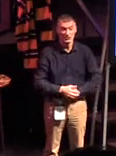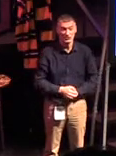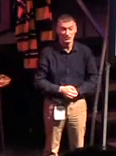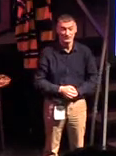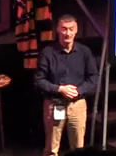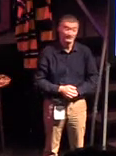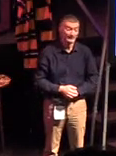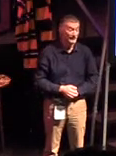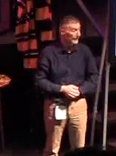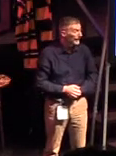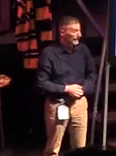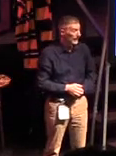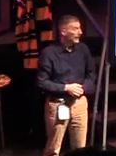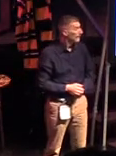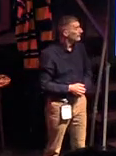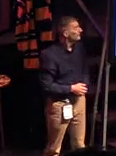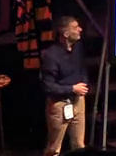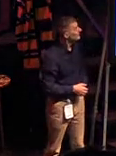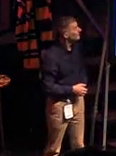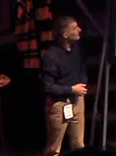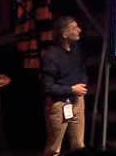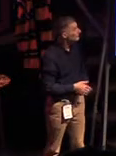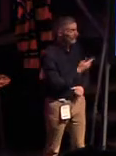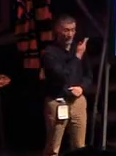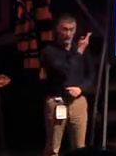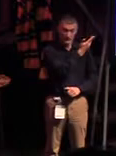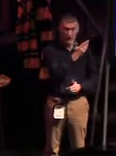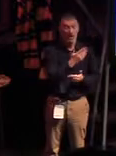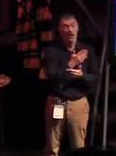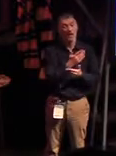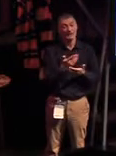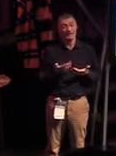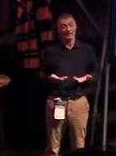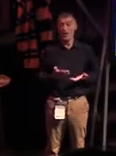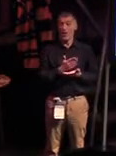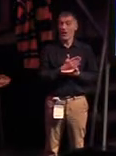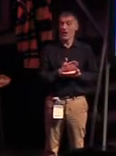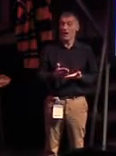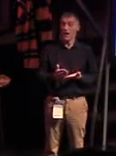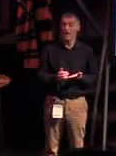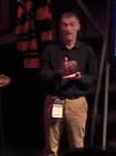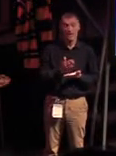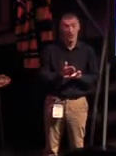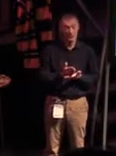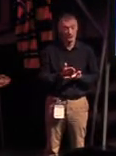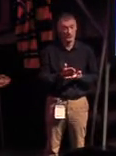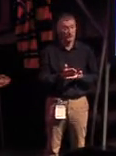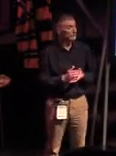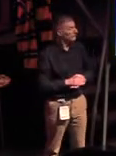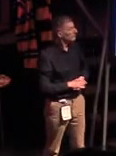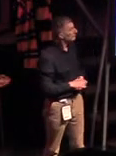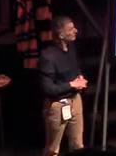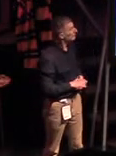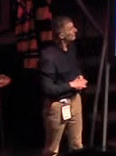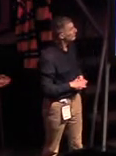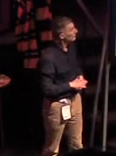I think our times are clearer because the divisions and dirt in society,